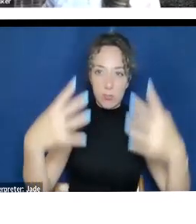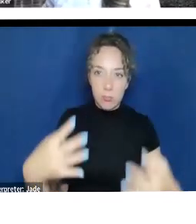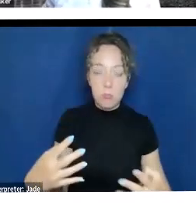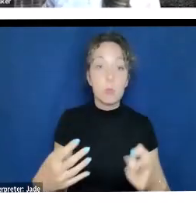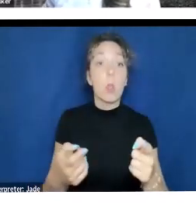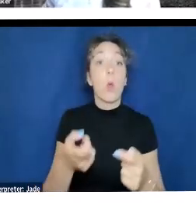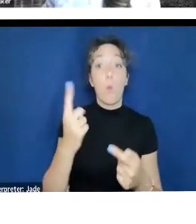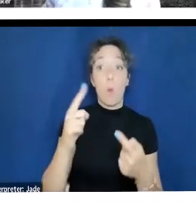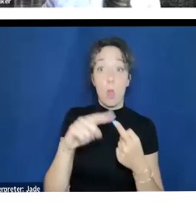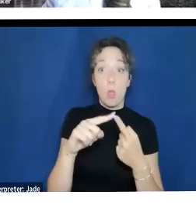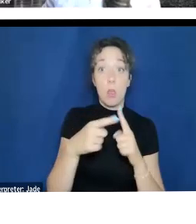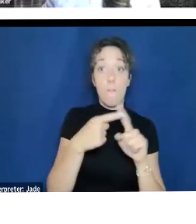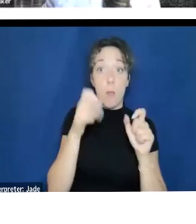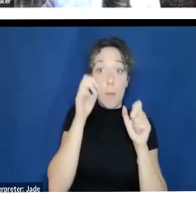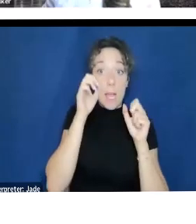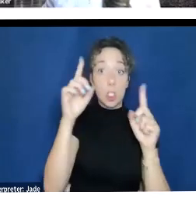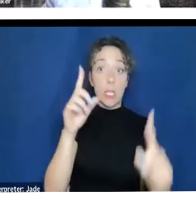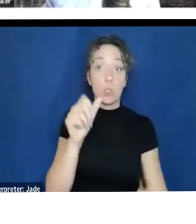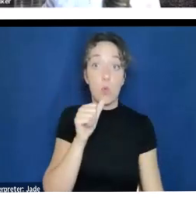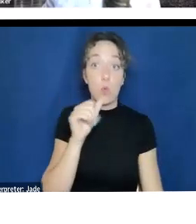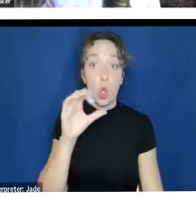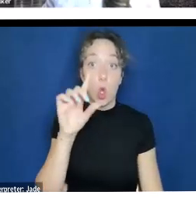One is from Educational Code